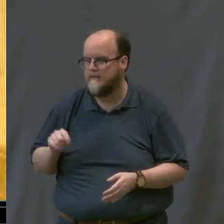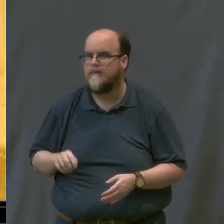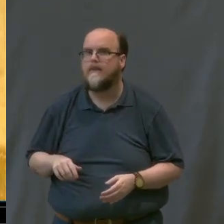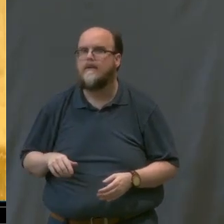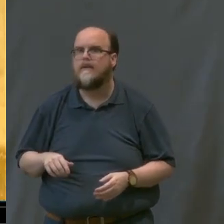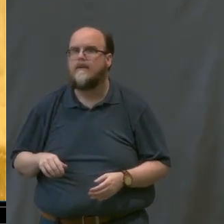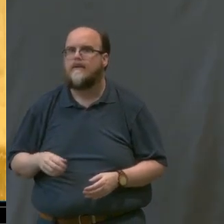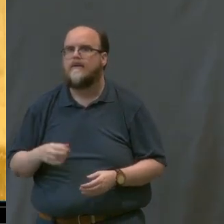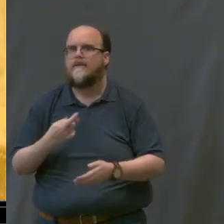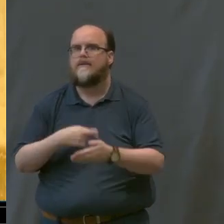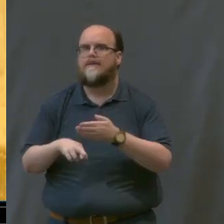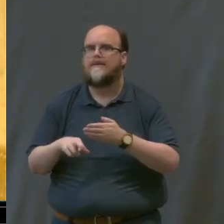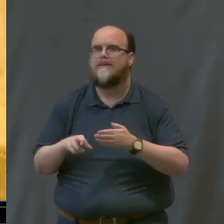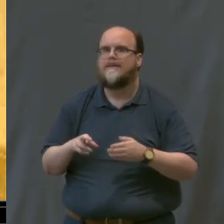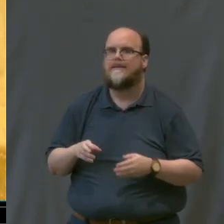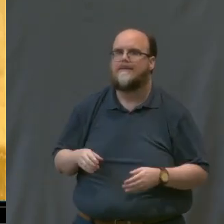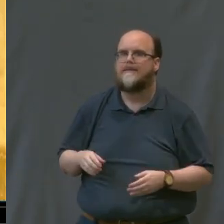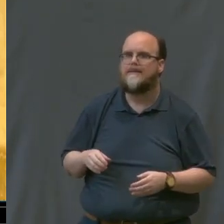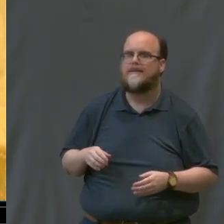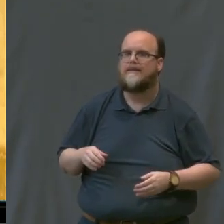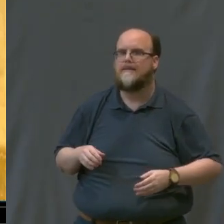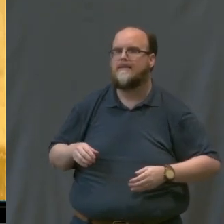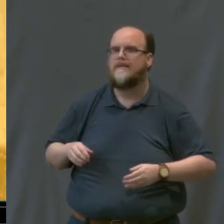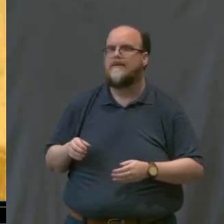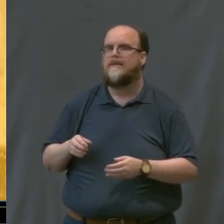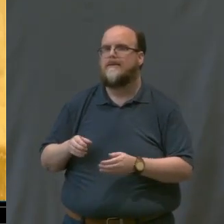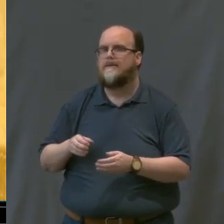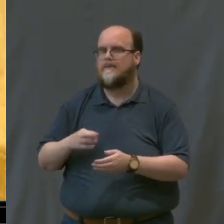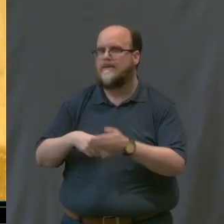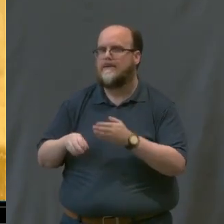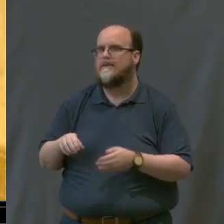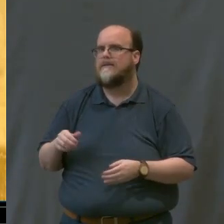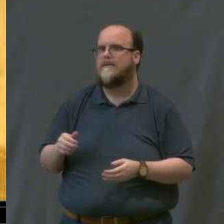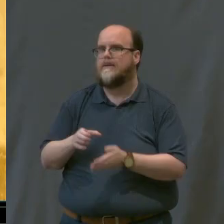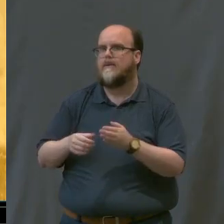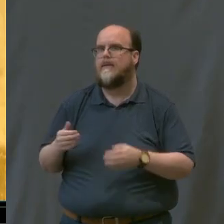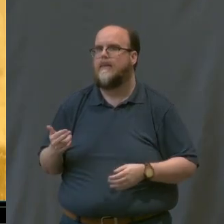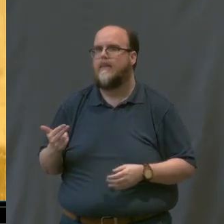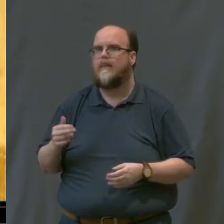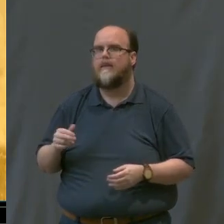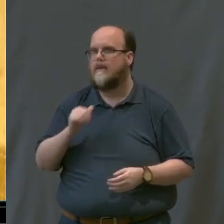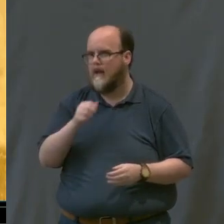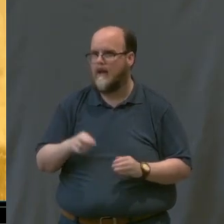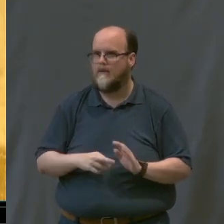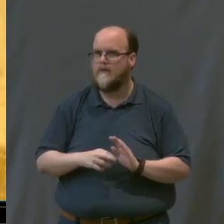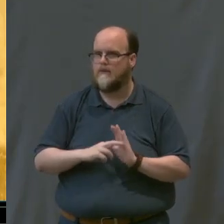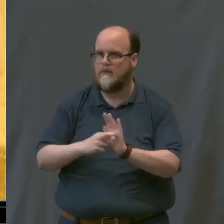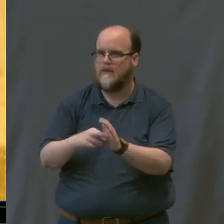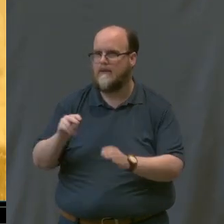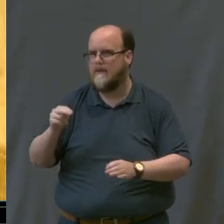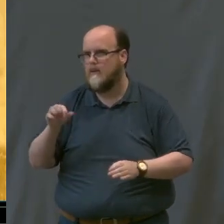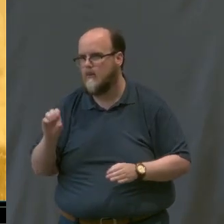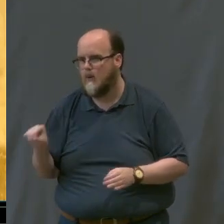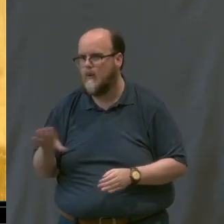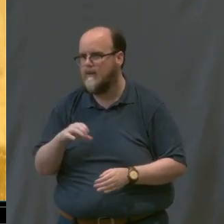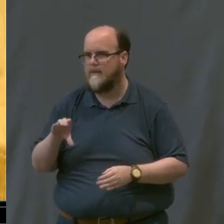666, I almost said 666. If 666 does not represent Nero and the Caesars, then I know I